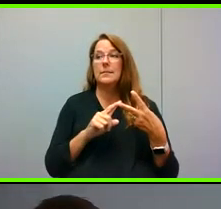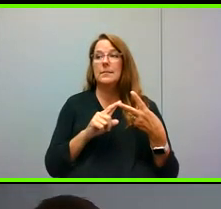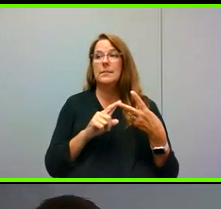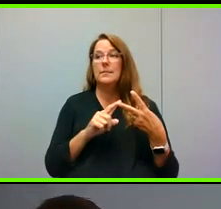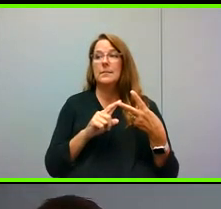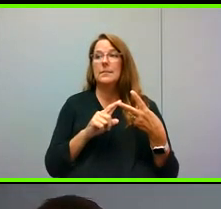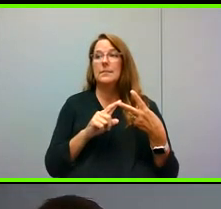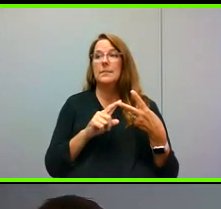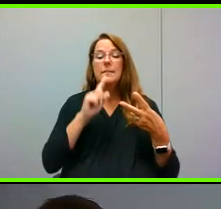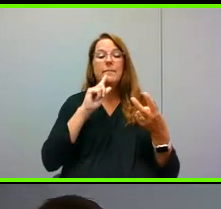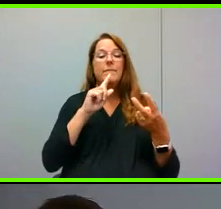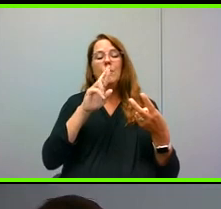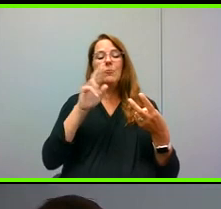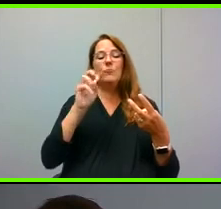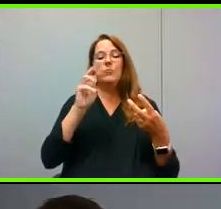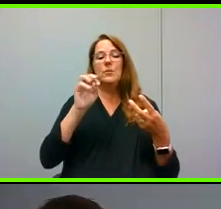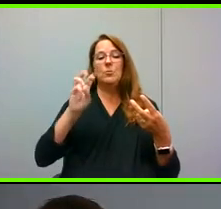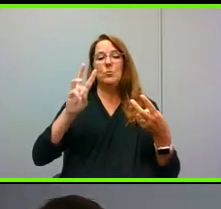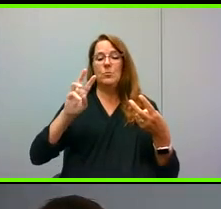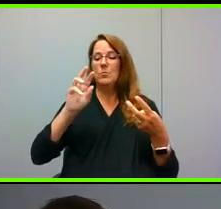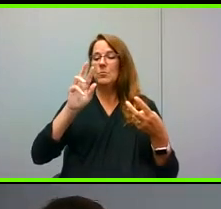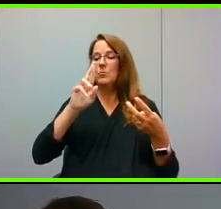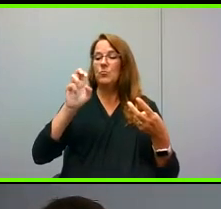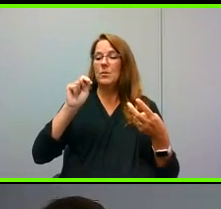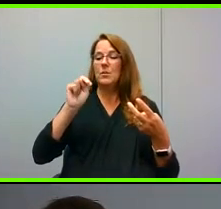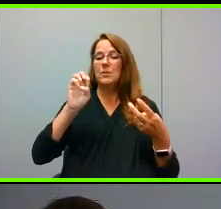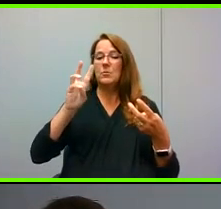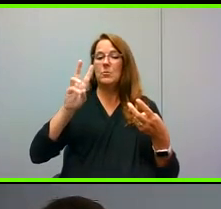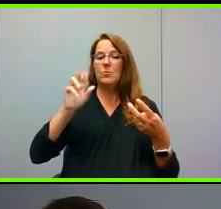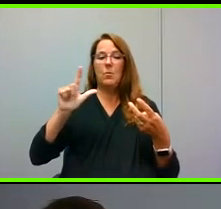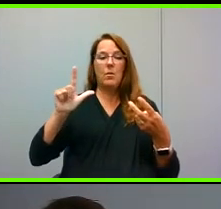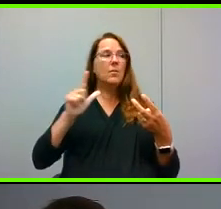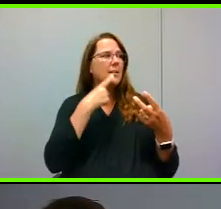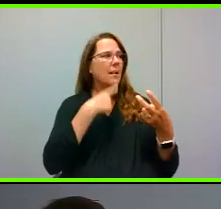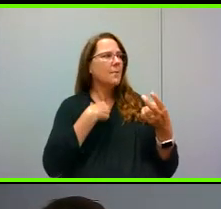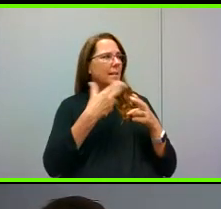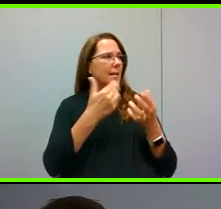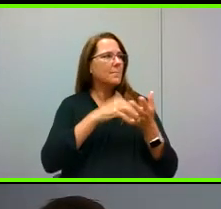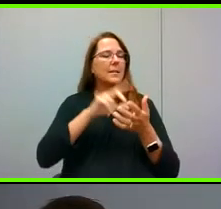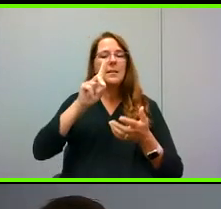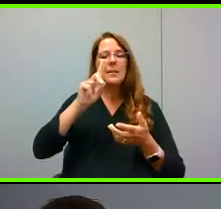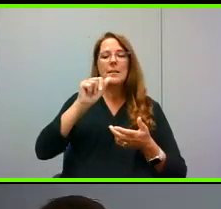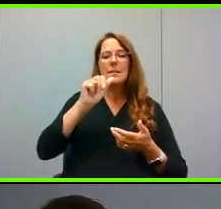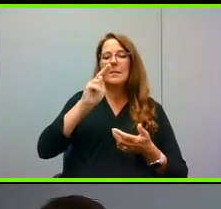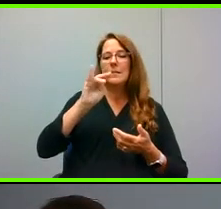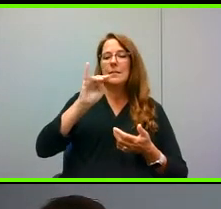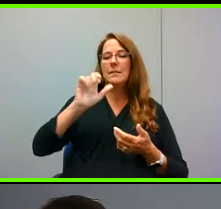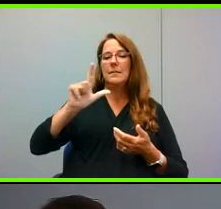contract renewal, I'm sorry, tell me the name again.